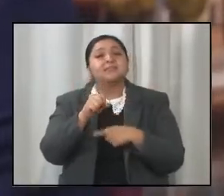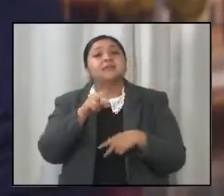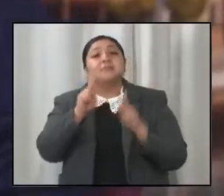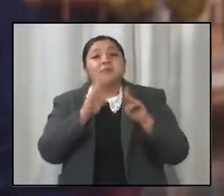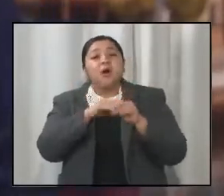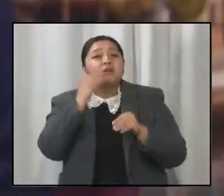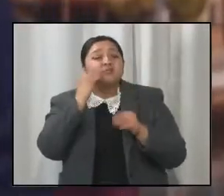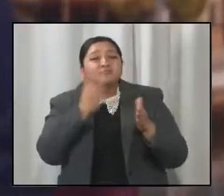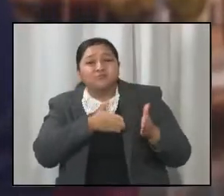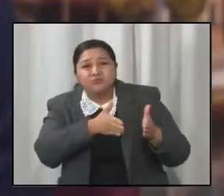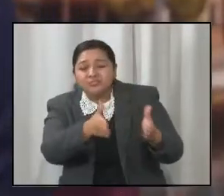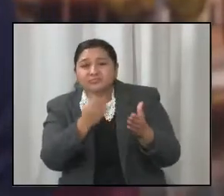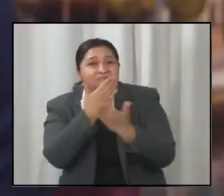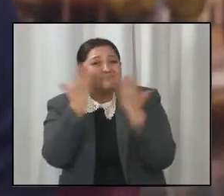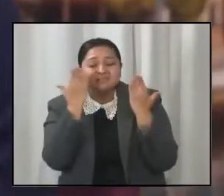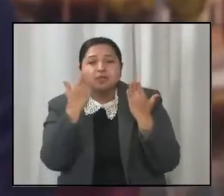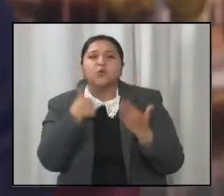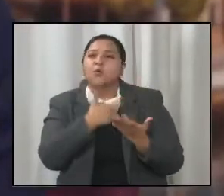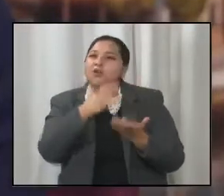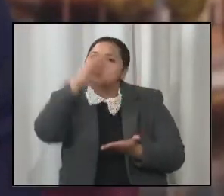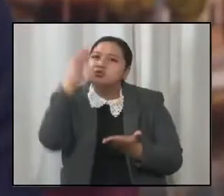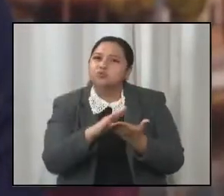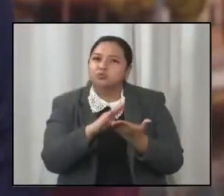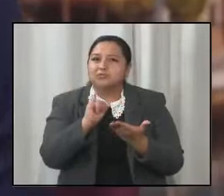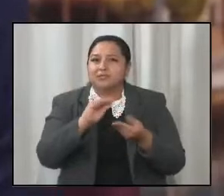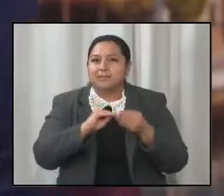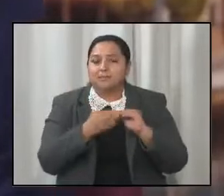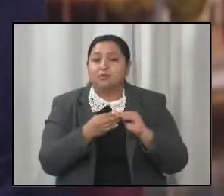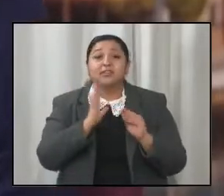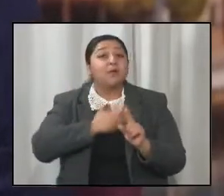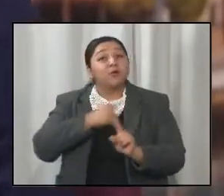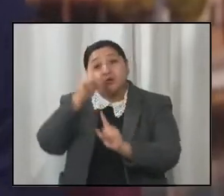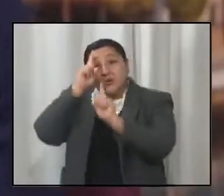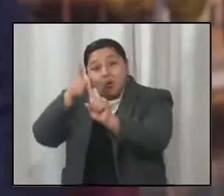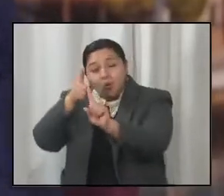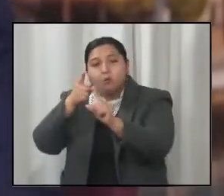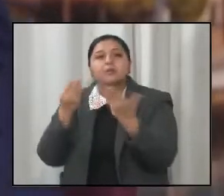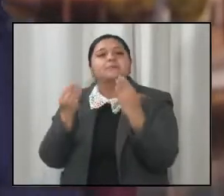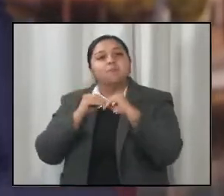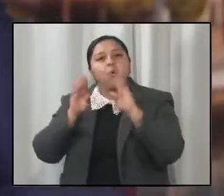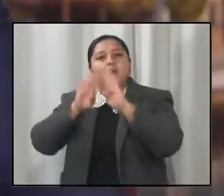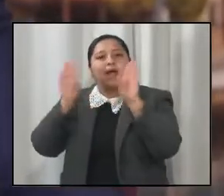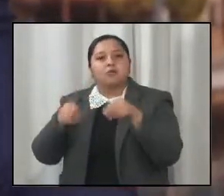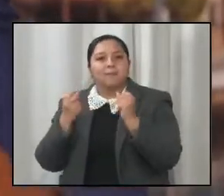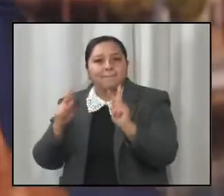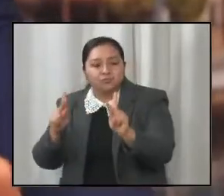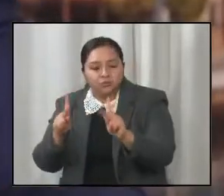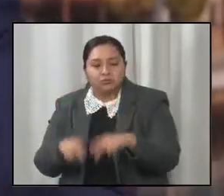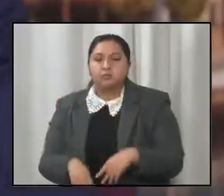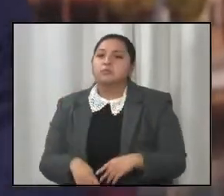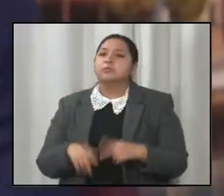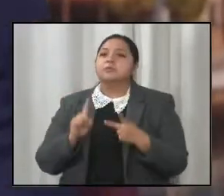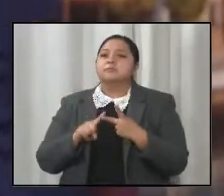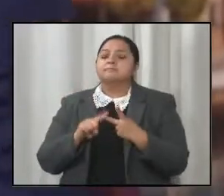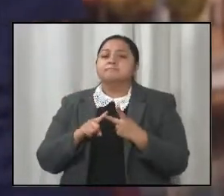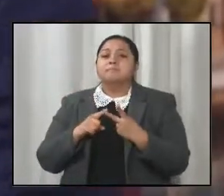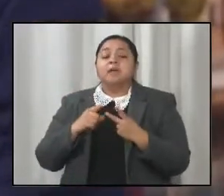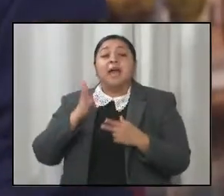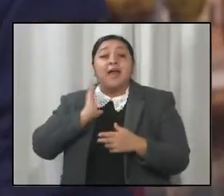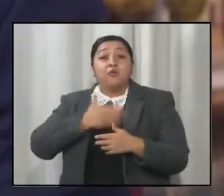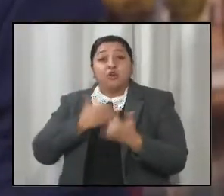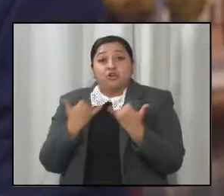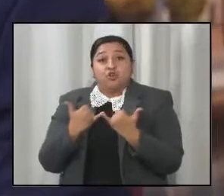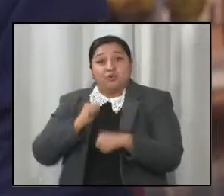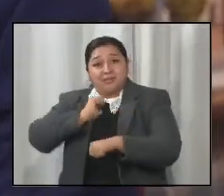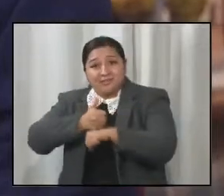experiencing homelessness here in Long Beach. The goal is to increase housing opportunities, enhance current initiatives, address and